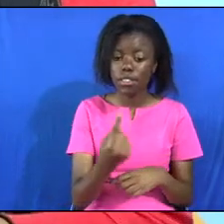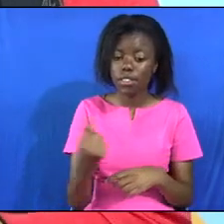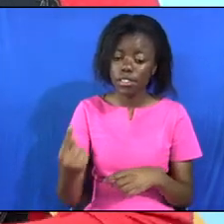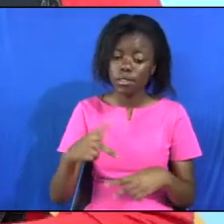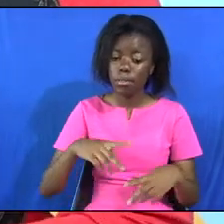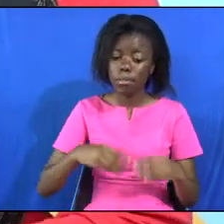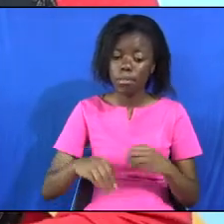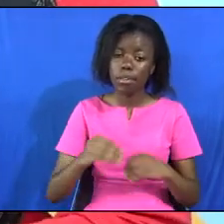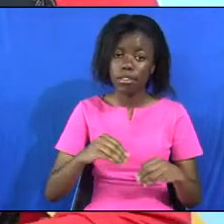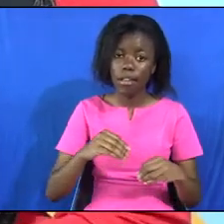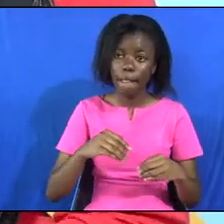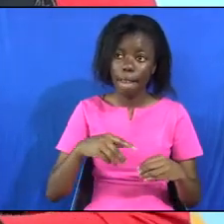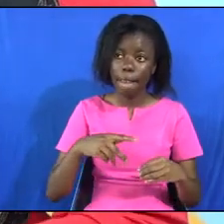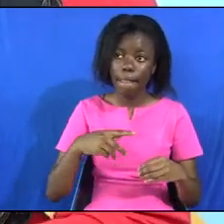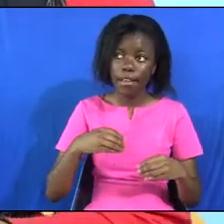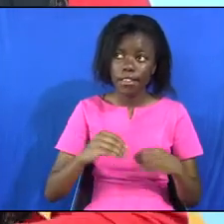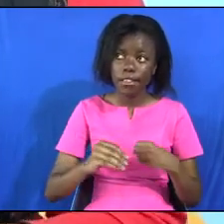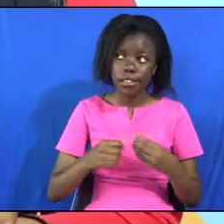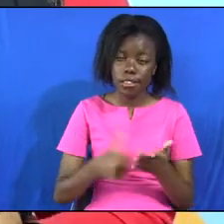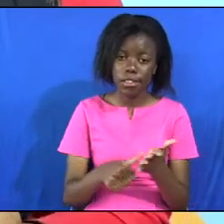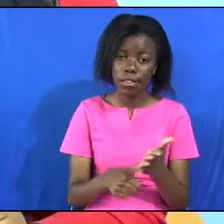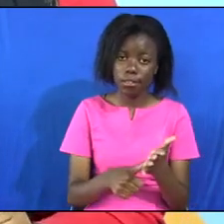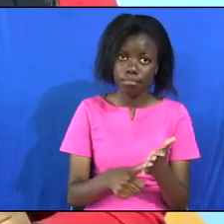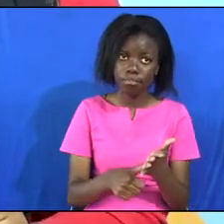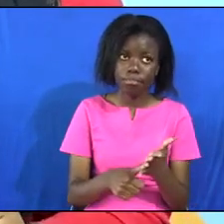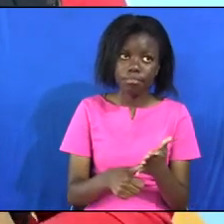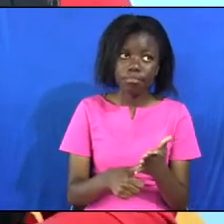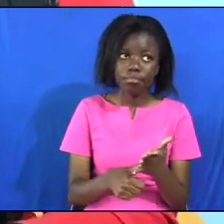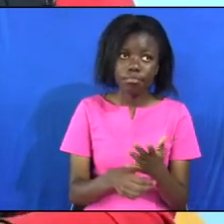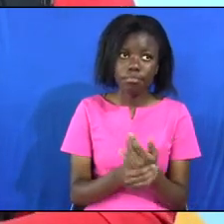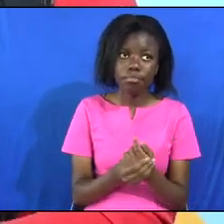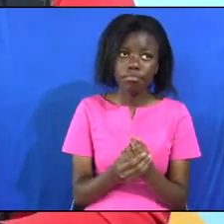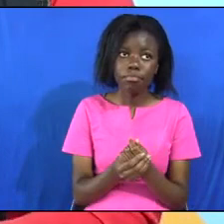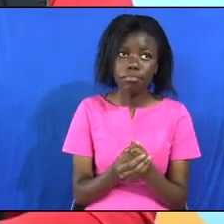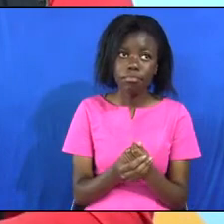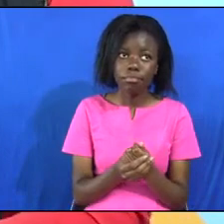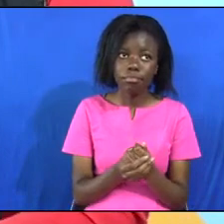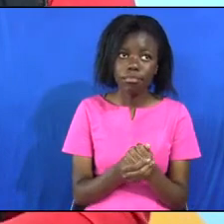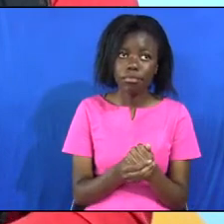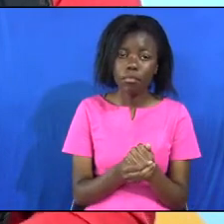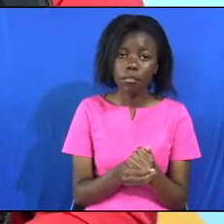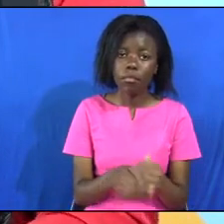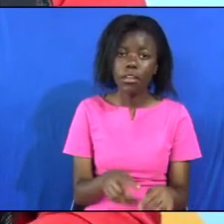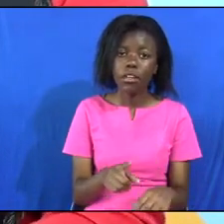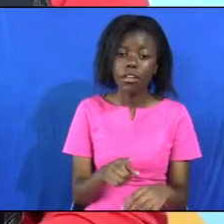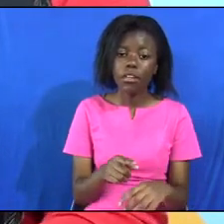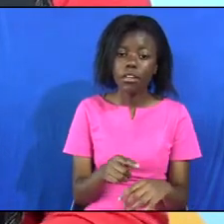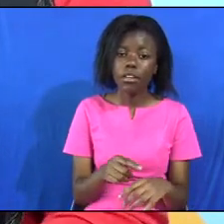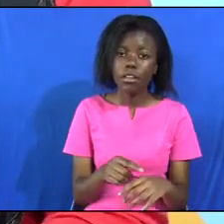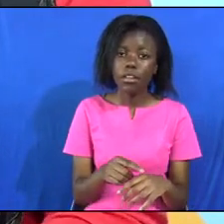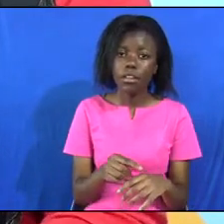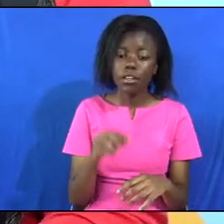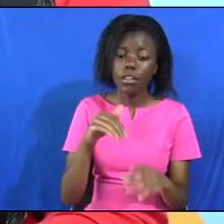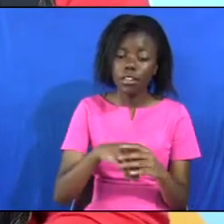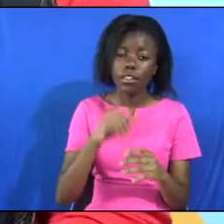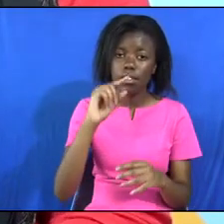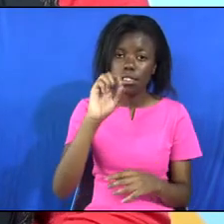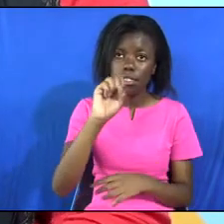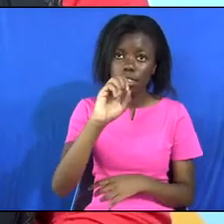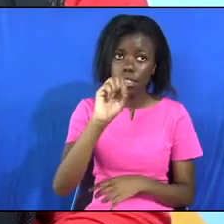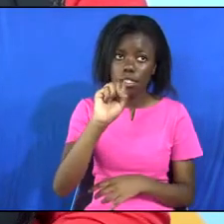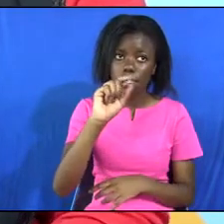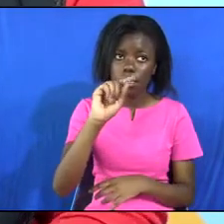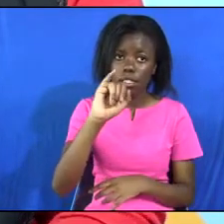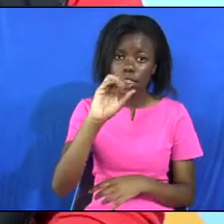one part is honored, then every part rejoices. Indeed, if then we stigmatize